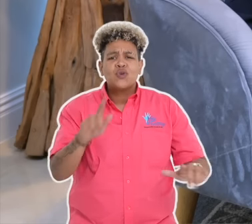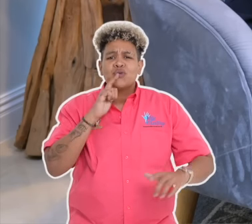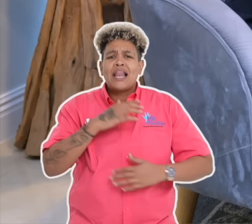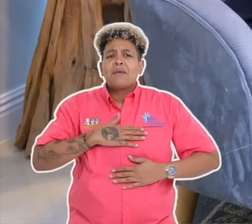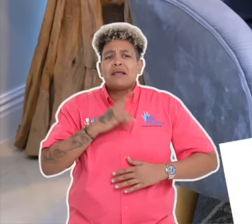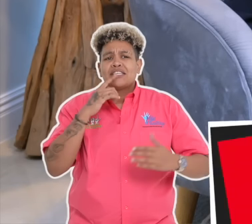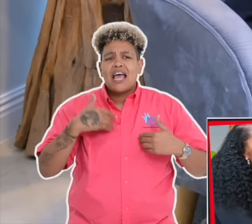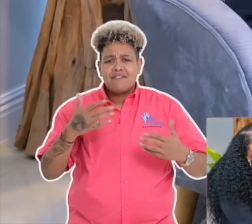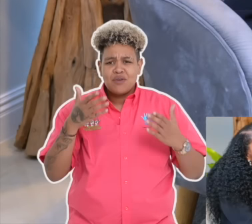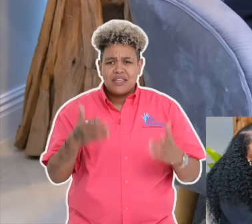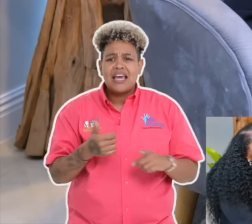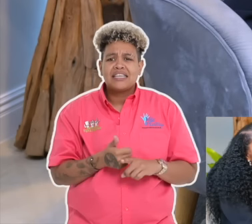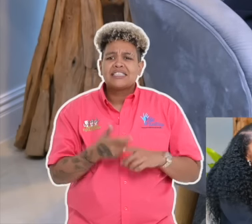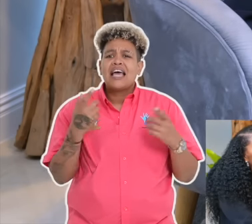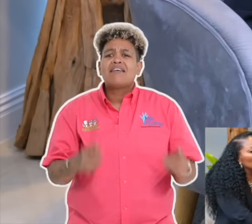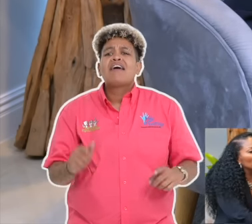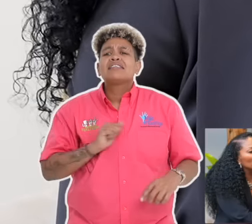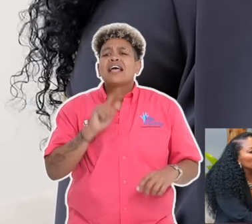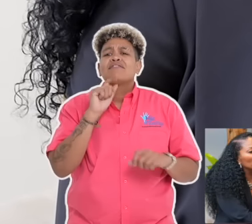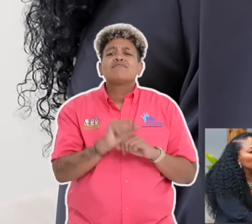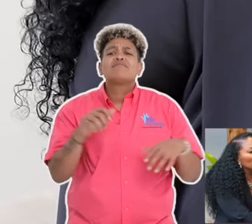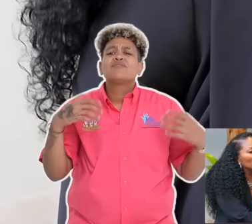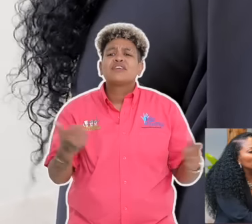Much for having me. Oh, it's such a pleasure to have you. I'm amazed.